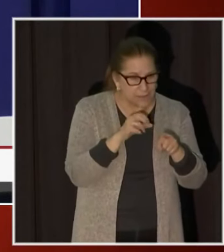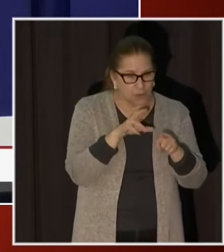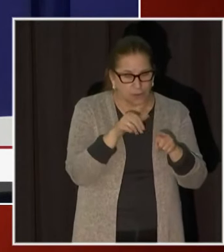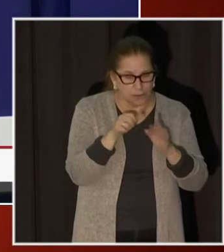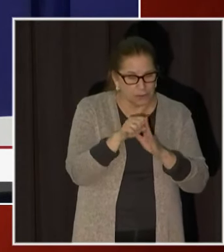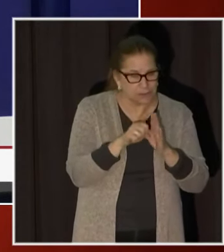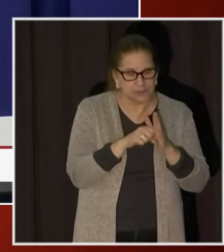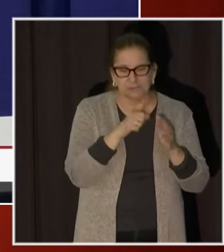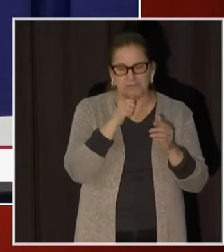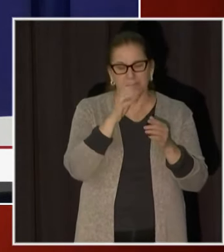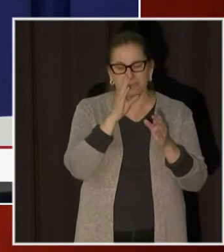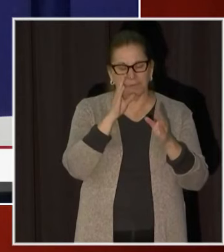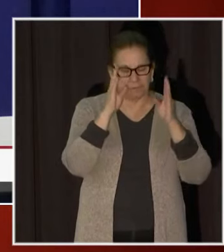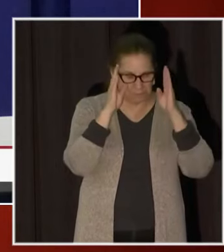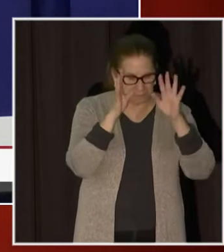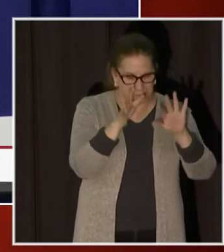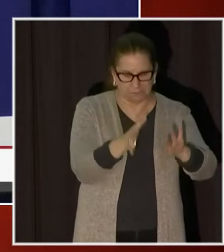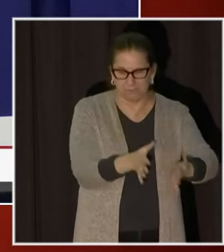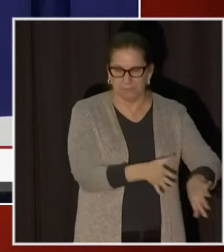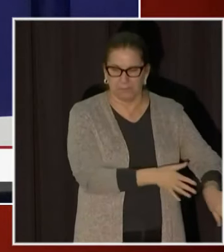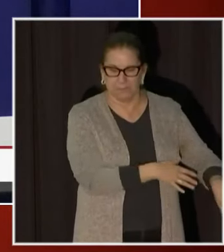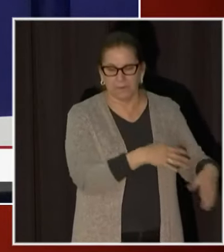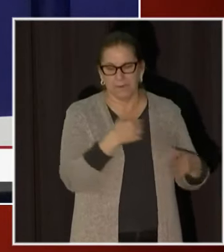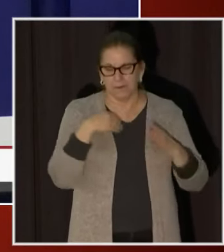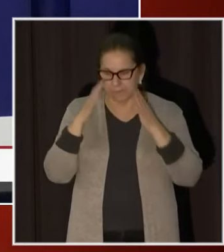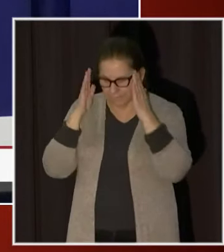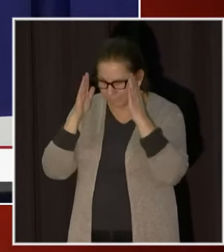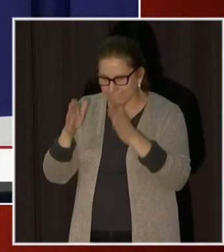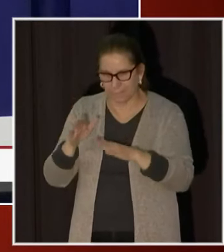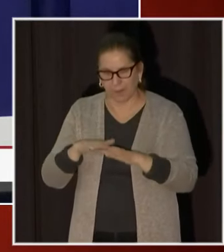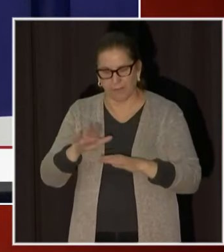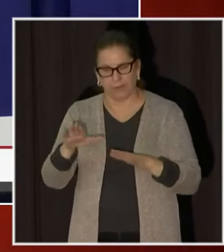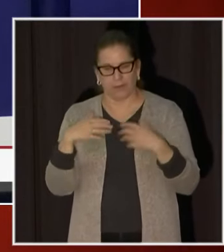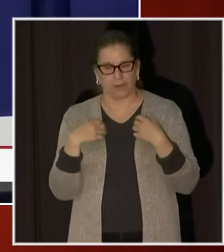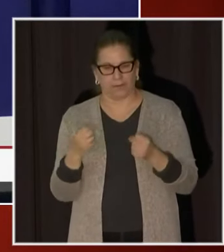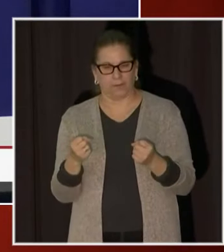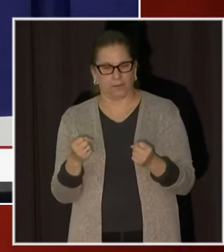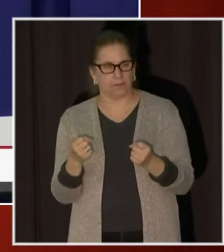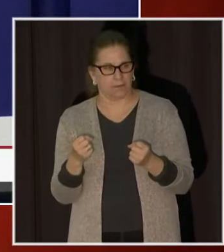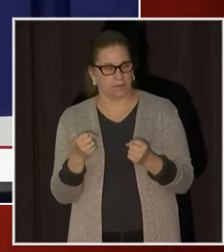a percentage well, of on average,